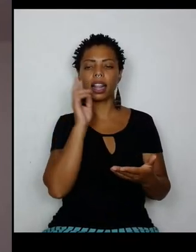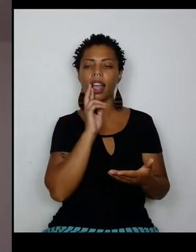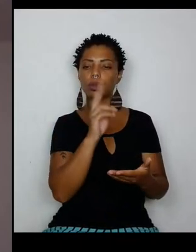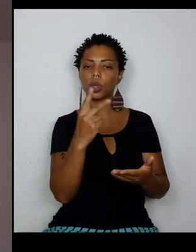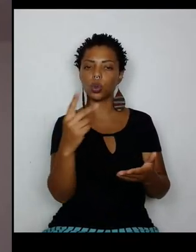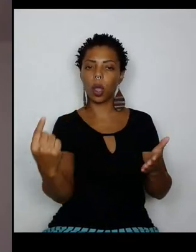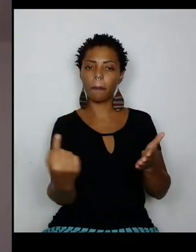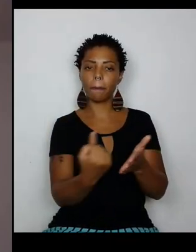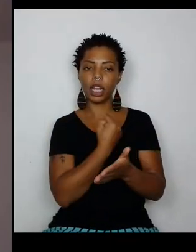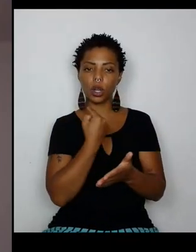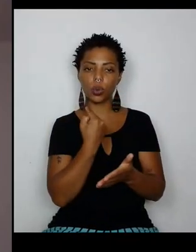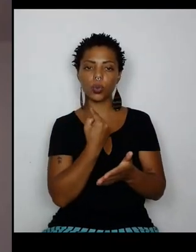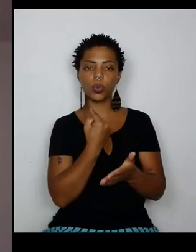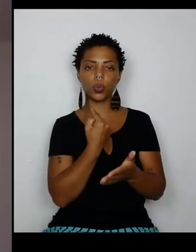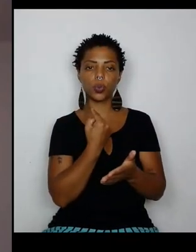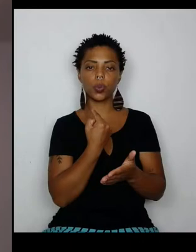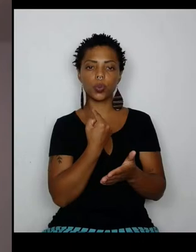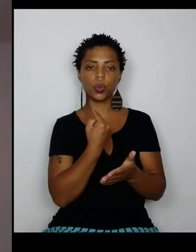this artwork